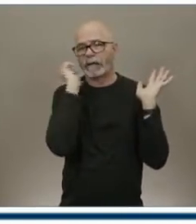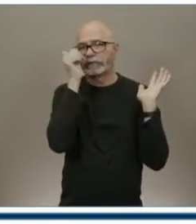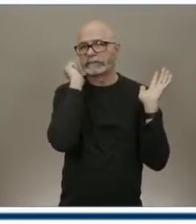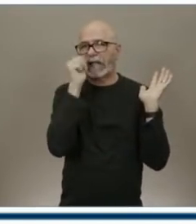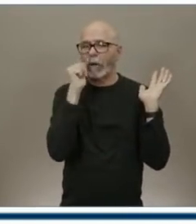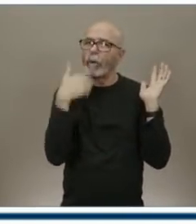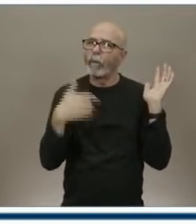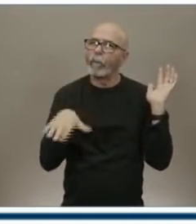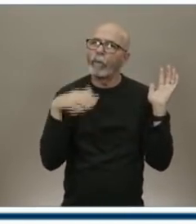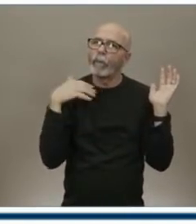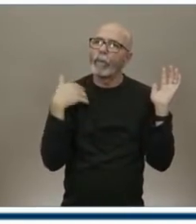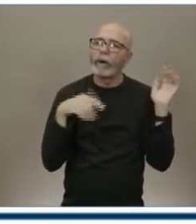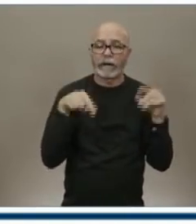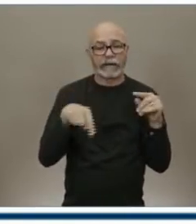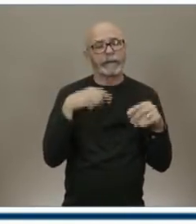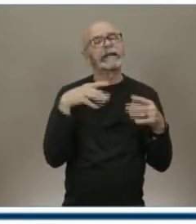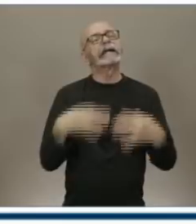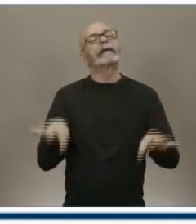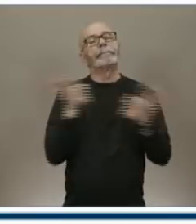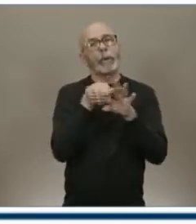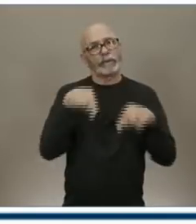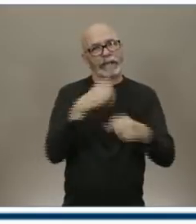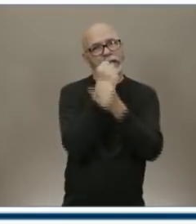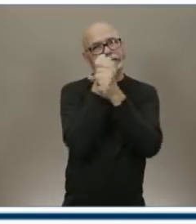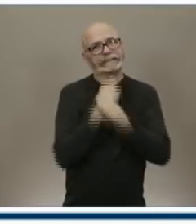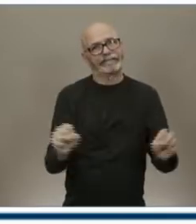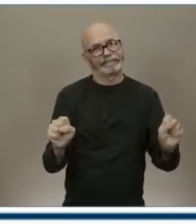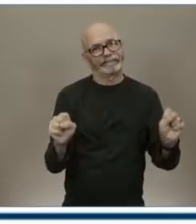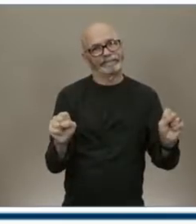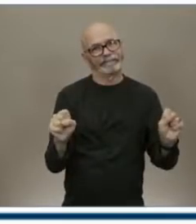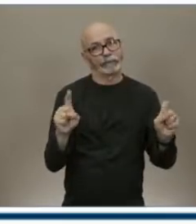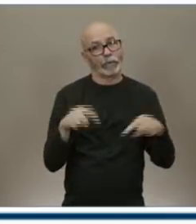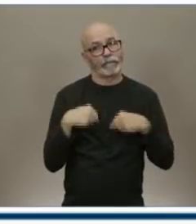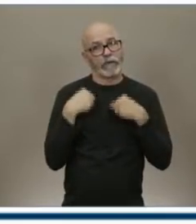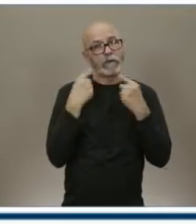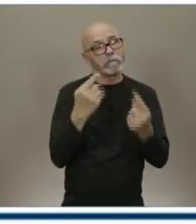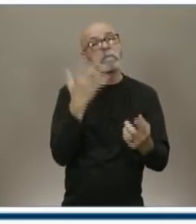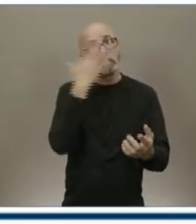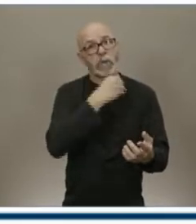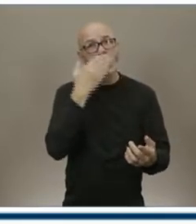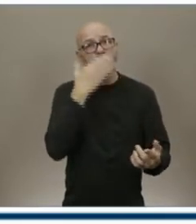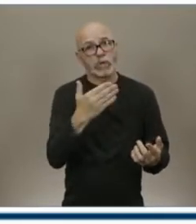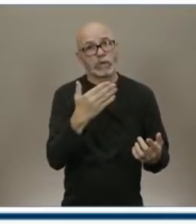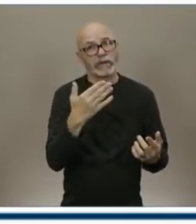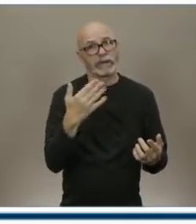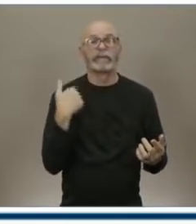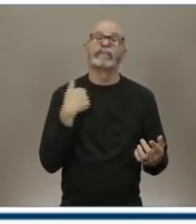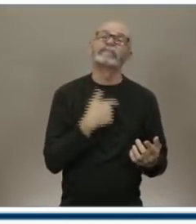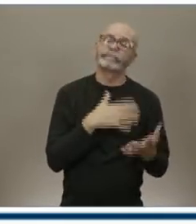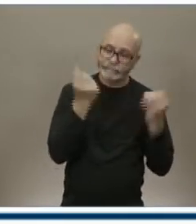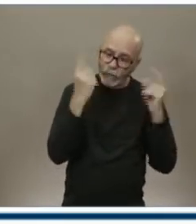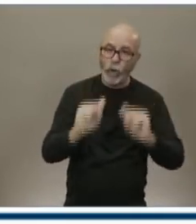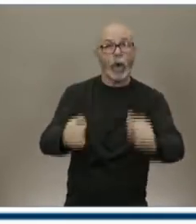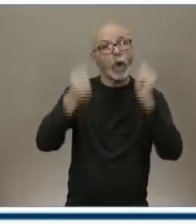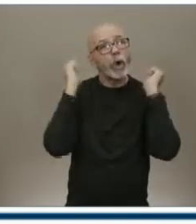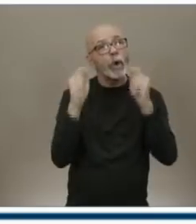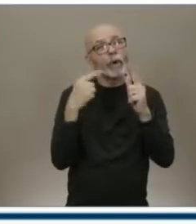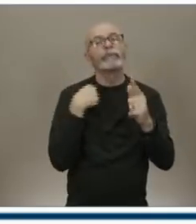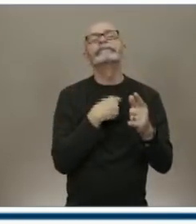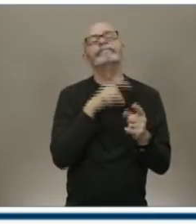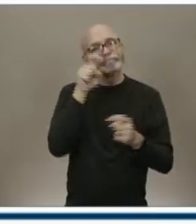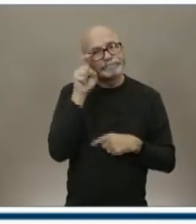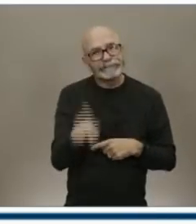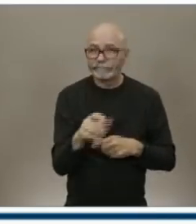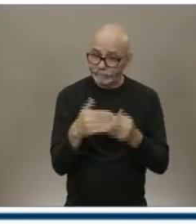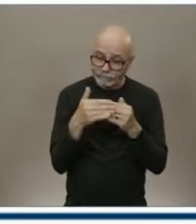in the midst of this global pandemic. But I ask everybody that we need to approach the next few